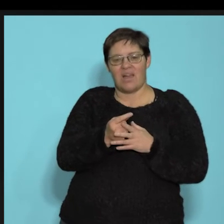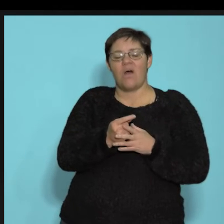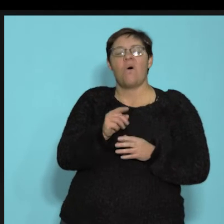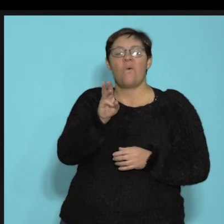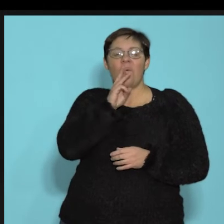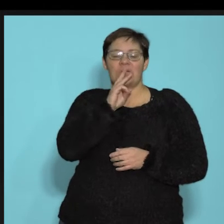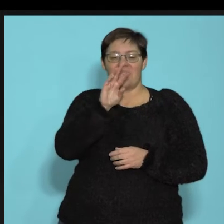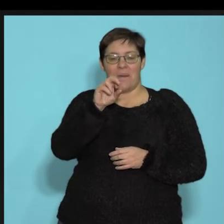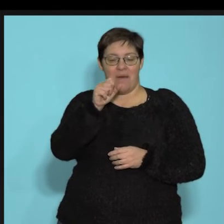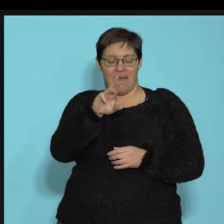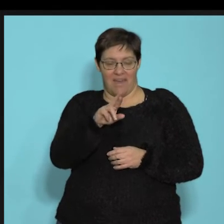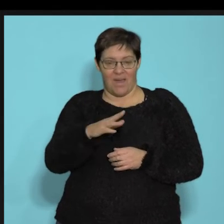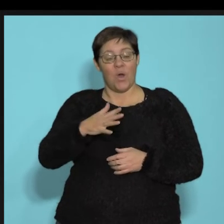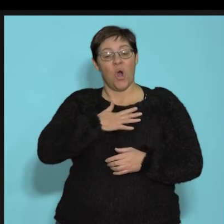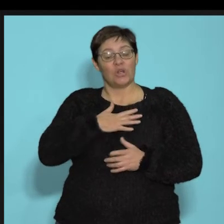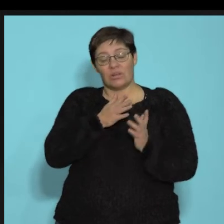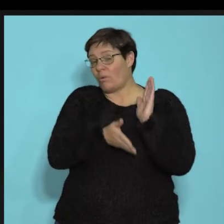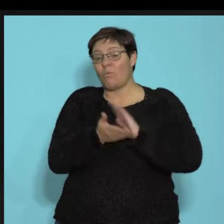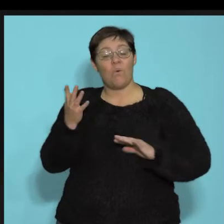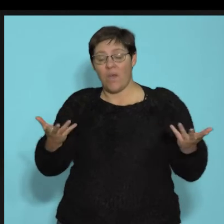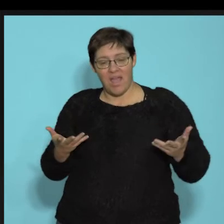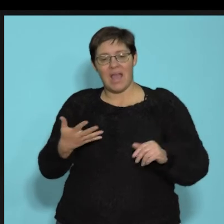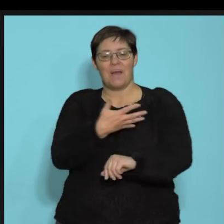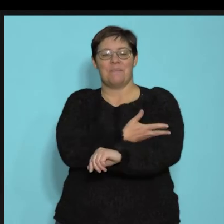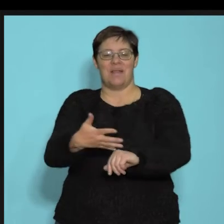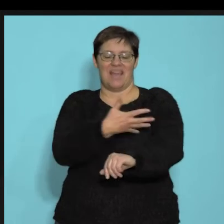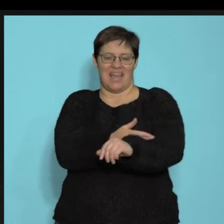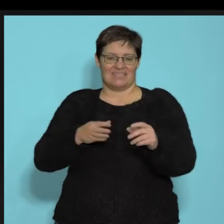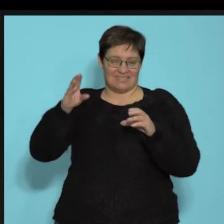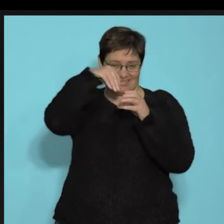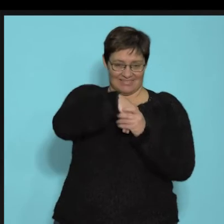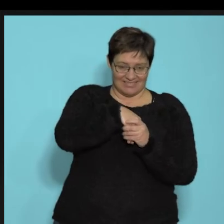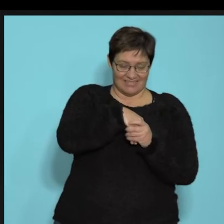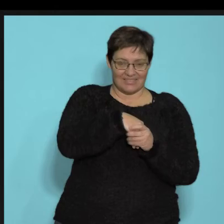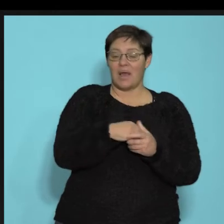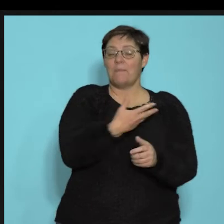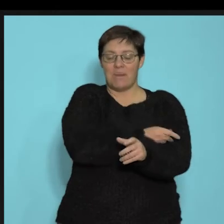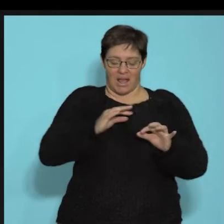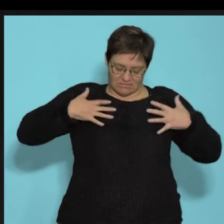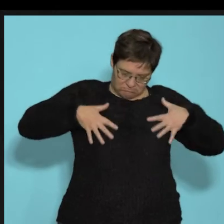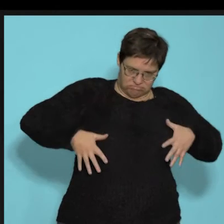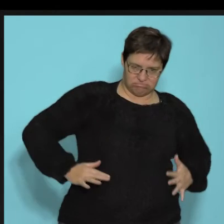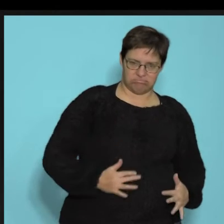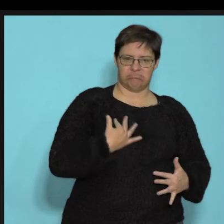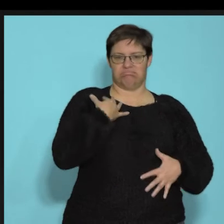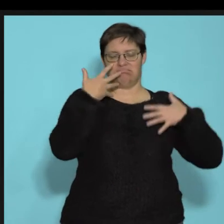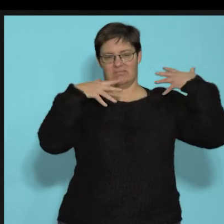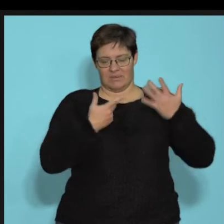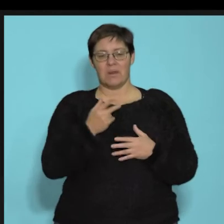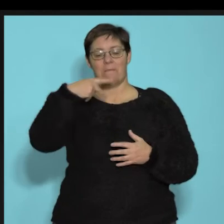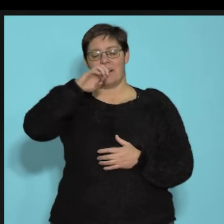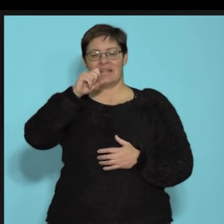water vapor. And where's the oxygen eventually going to go? Into the blood. And the blood is going to be